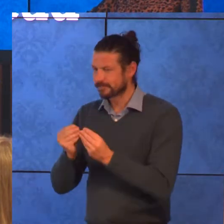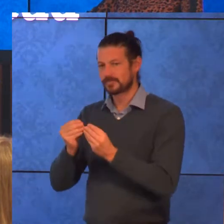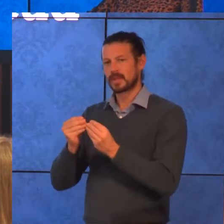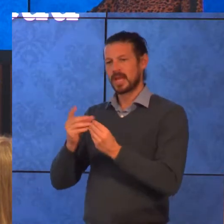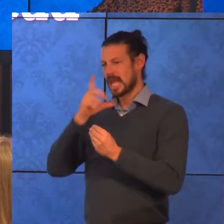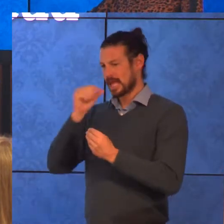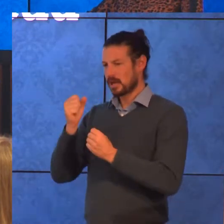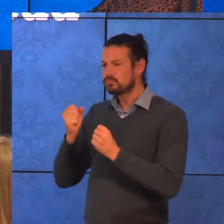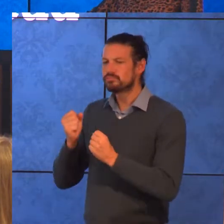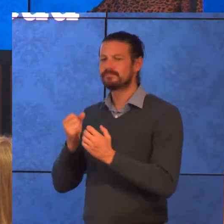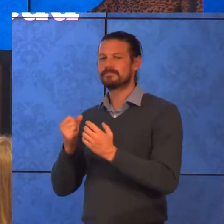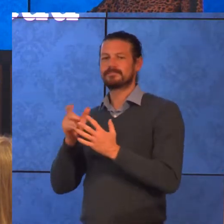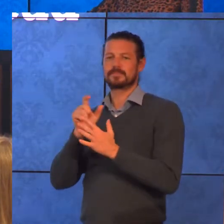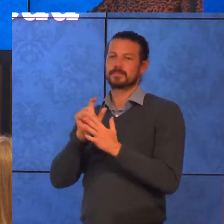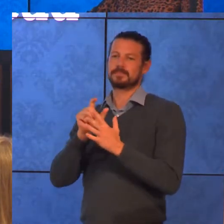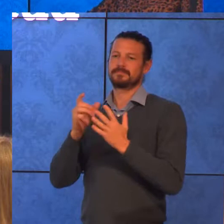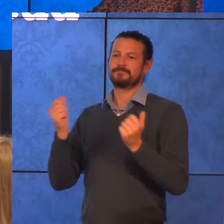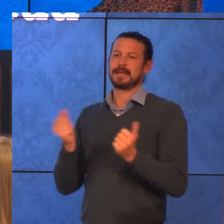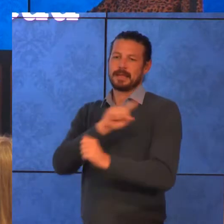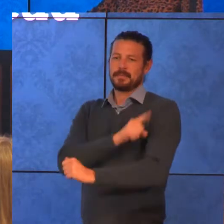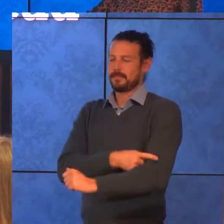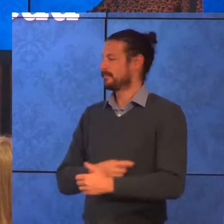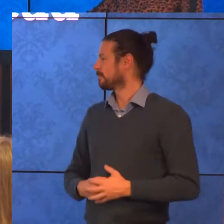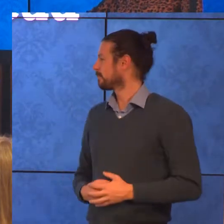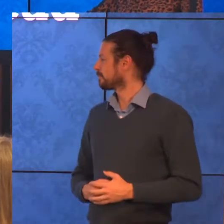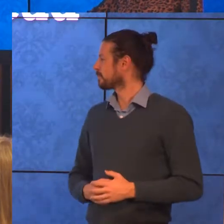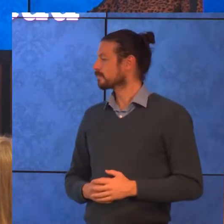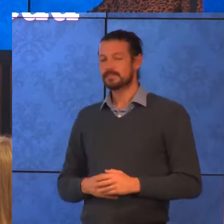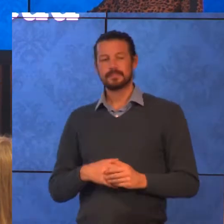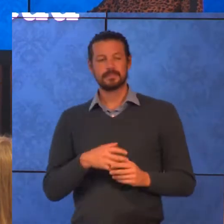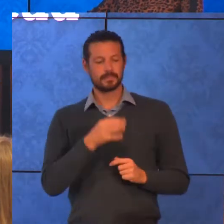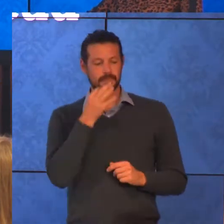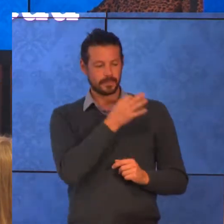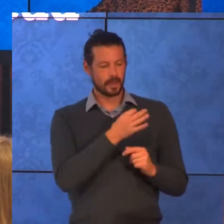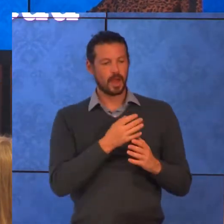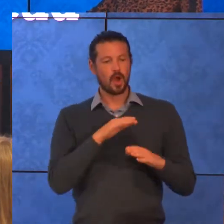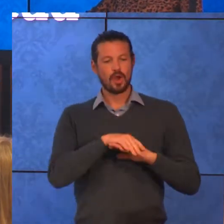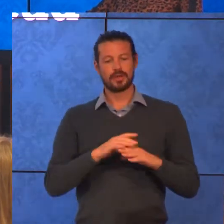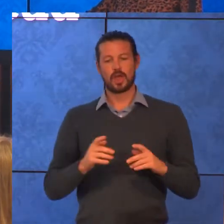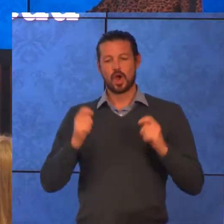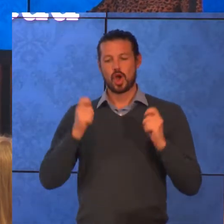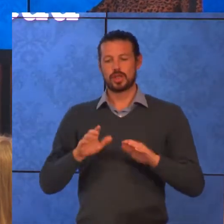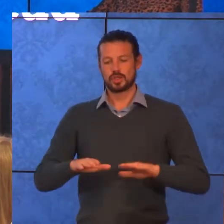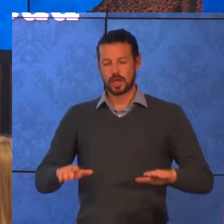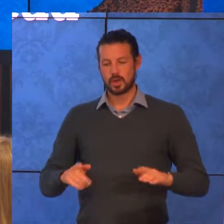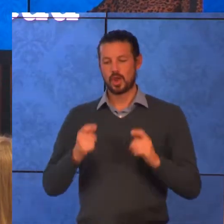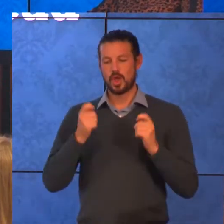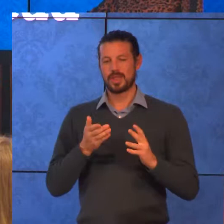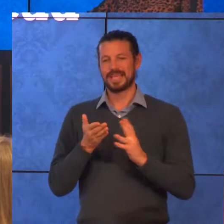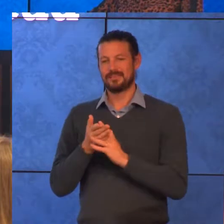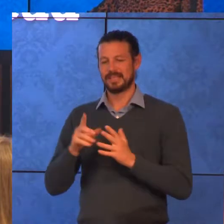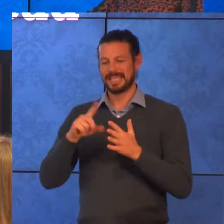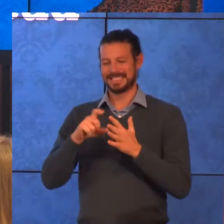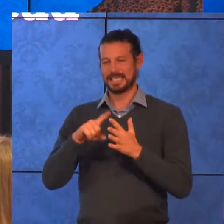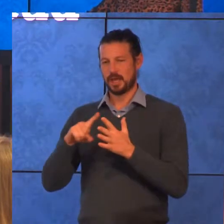where it's needed. Yeah. Vicki, let's talk about the early childhood, early intervention and the NDIS. Now, there's been